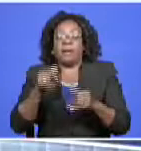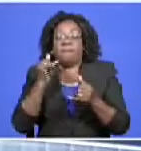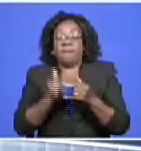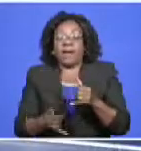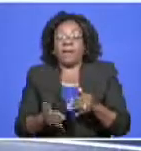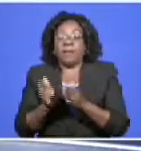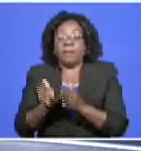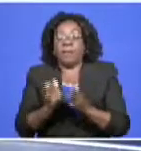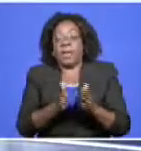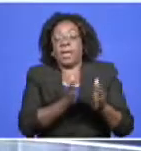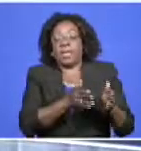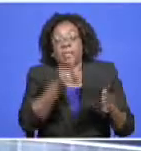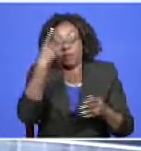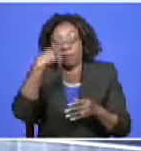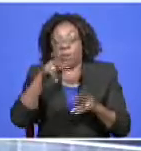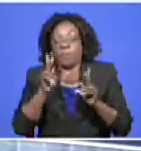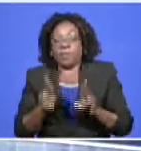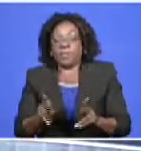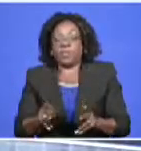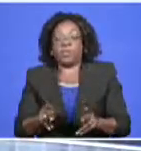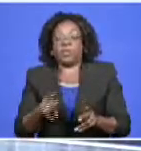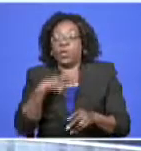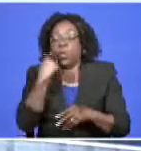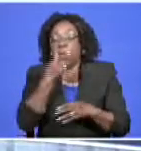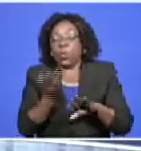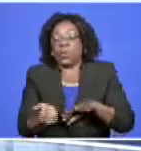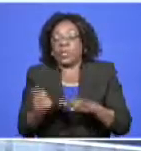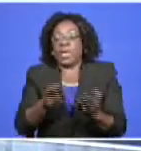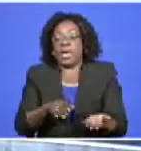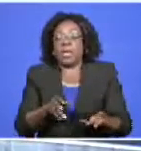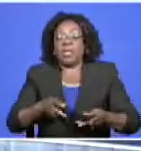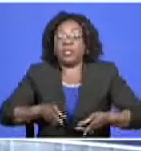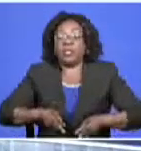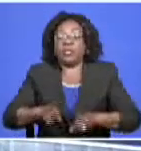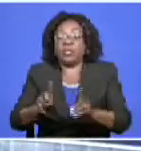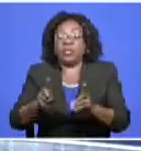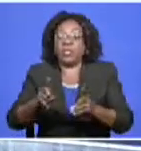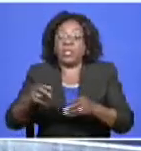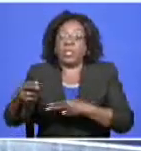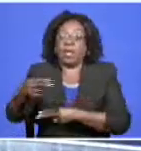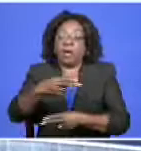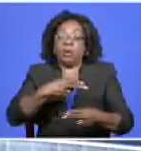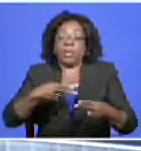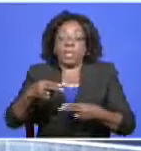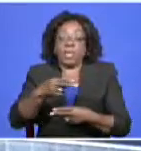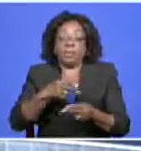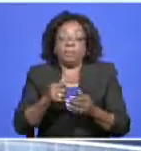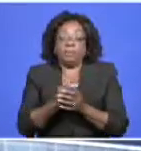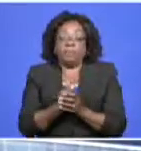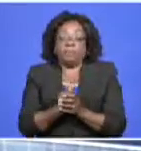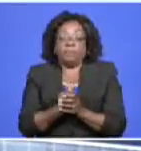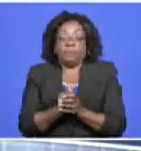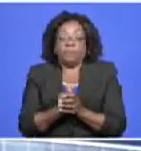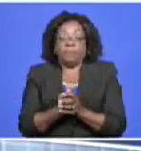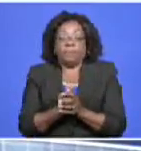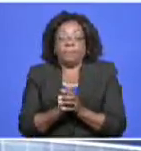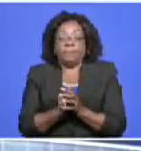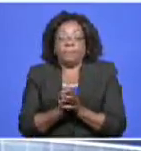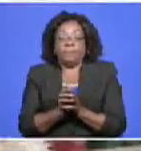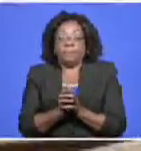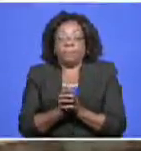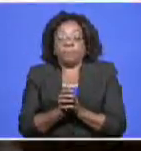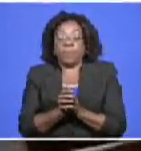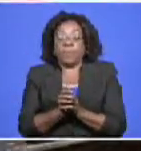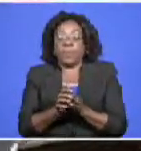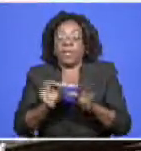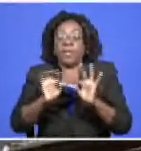victims whose bodies have been secured on the island since the September storm. Desmond Sanders has more. The